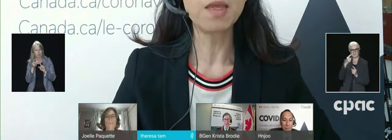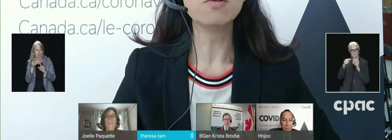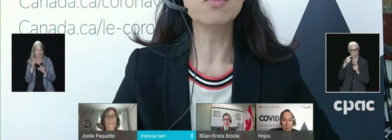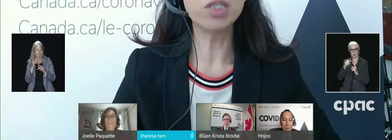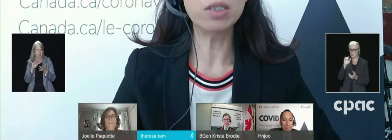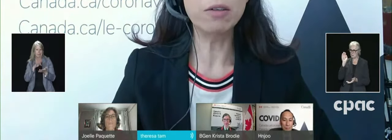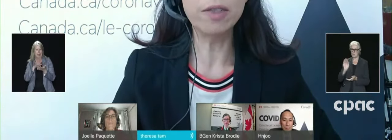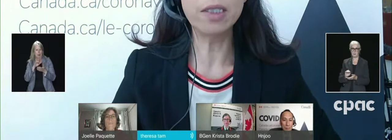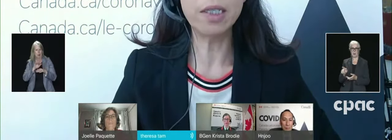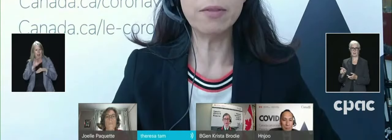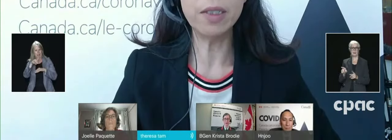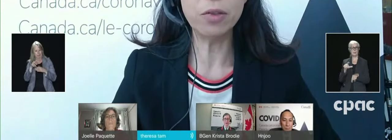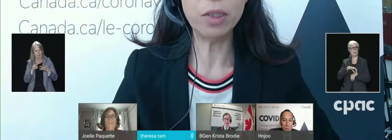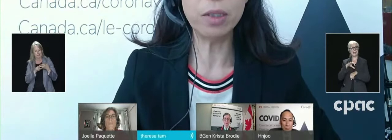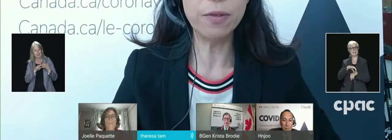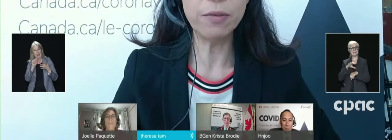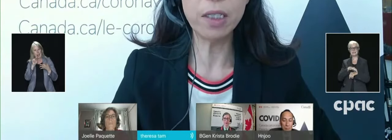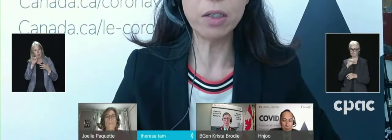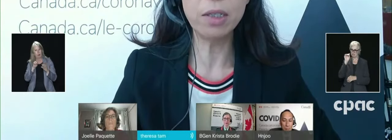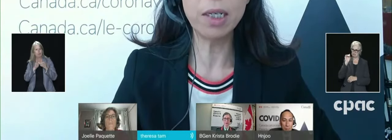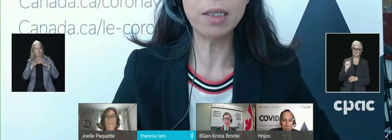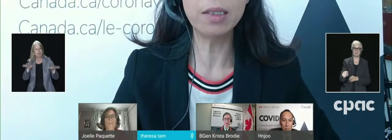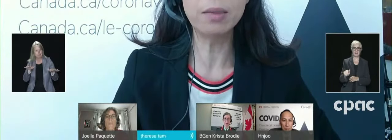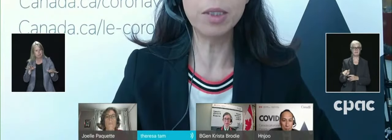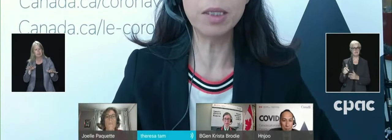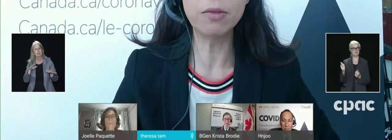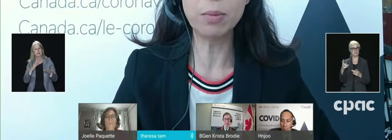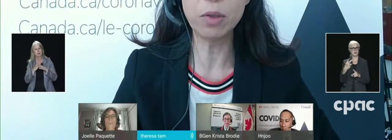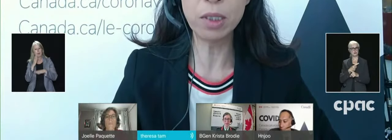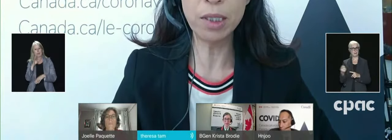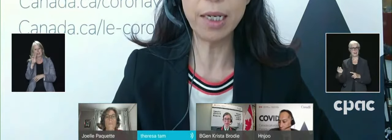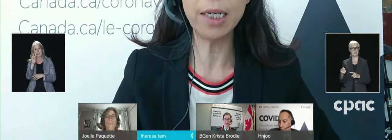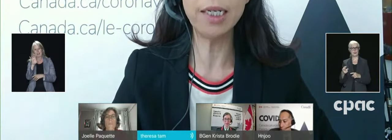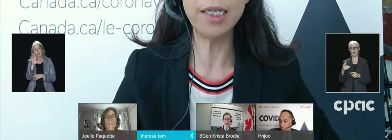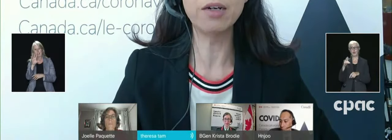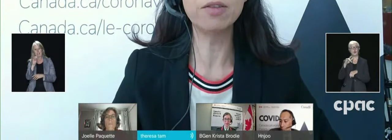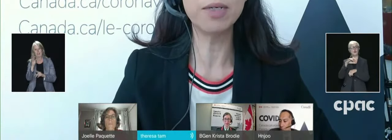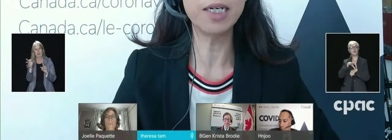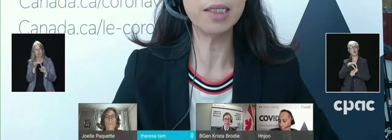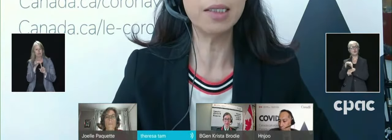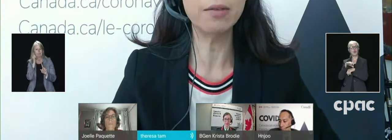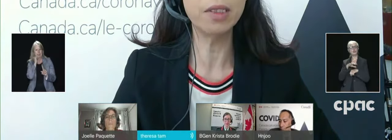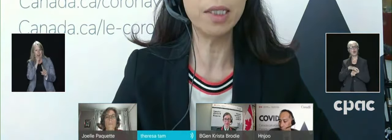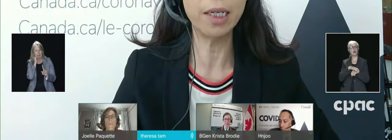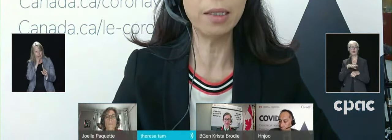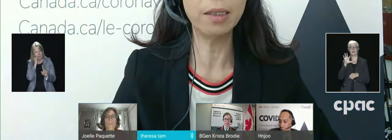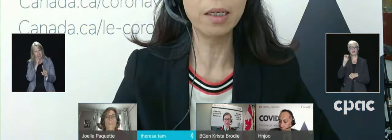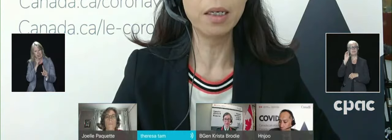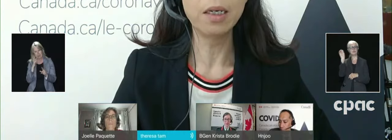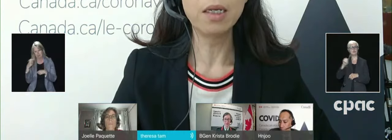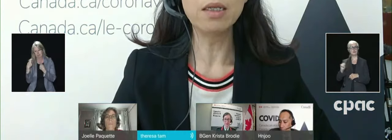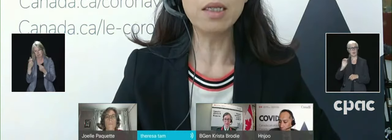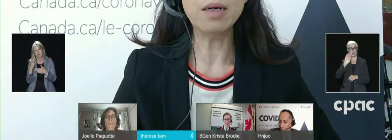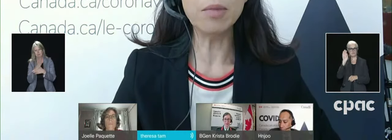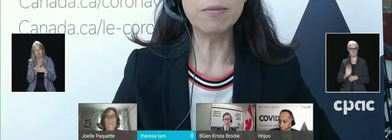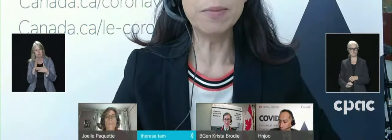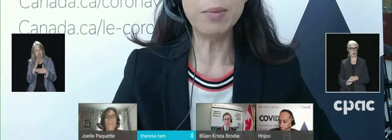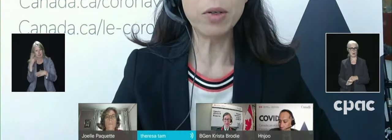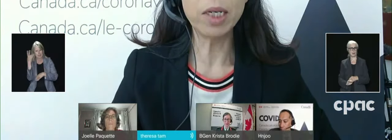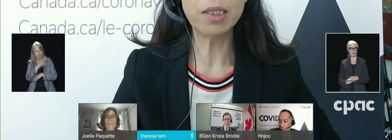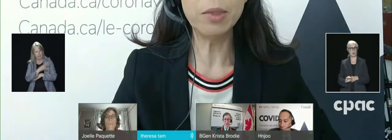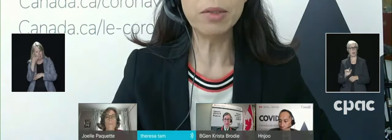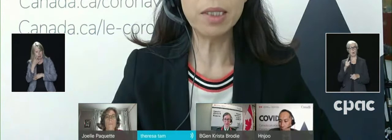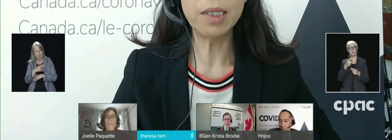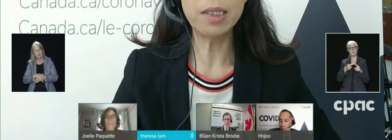mid-April, with just over 750 new cases being reported daily over the past 7 days. The number